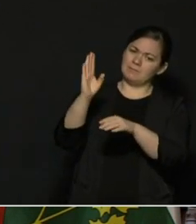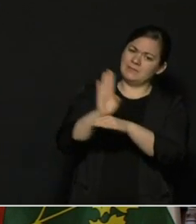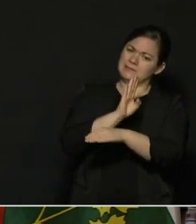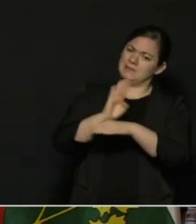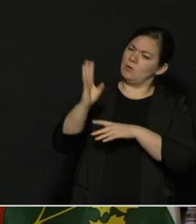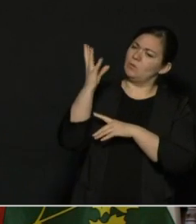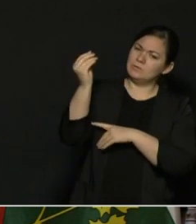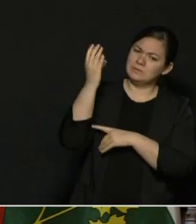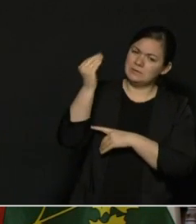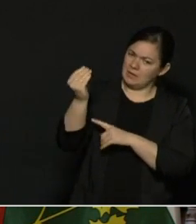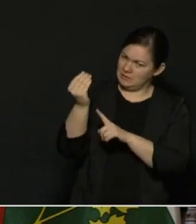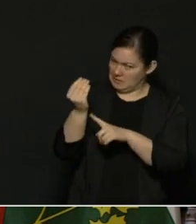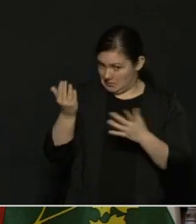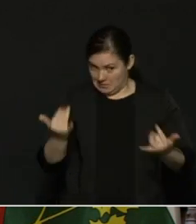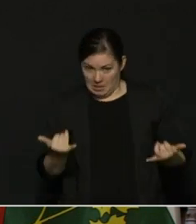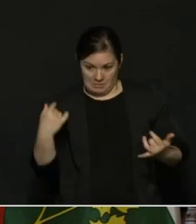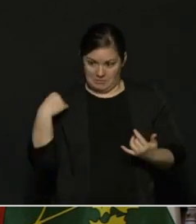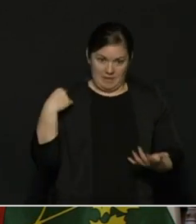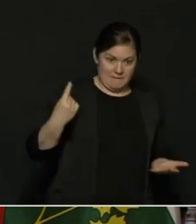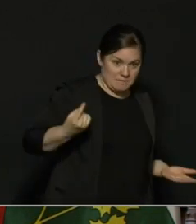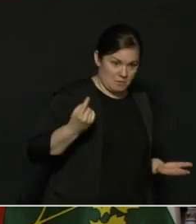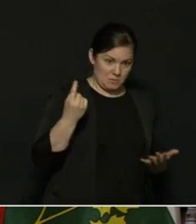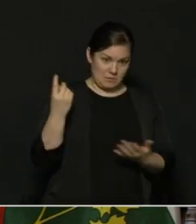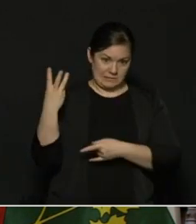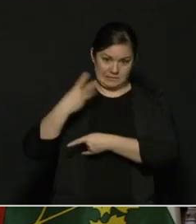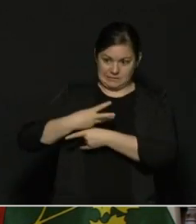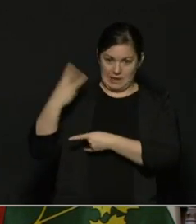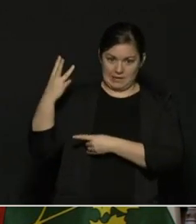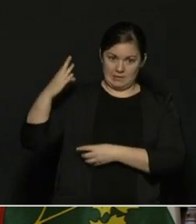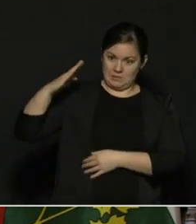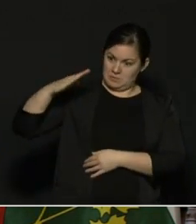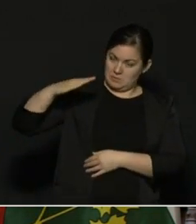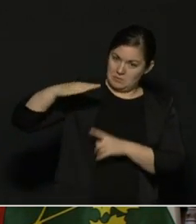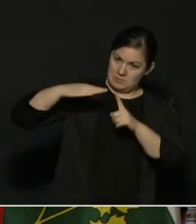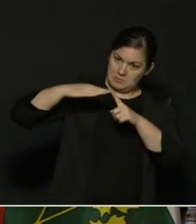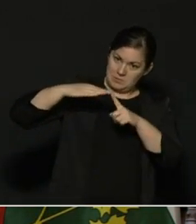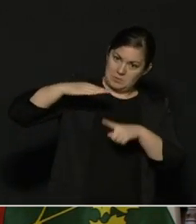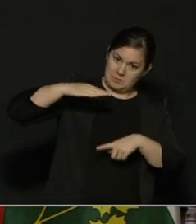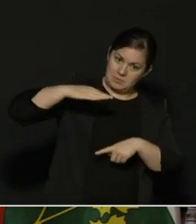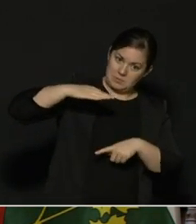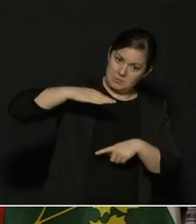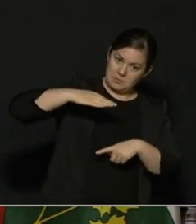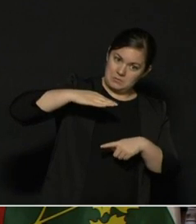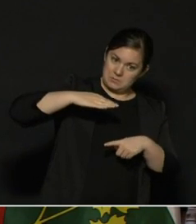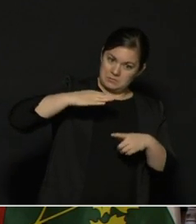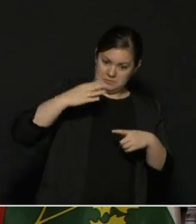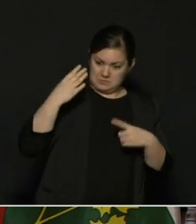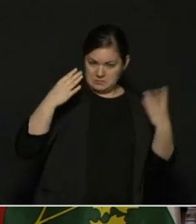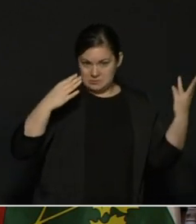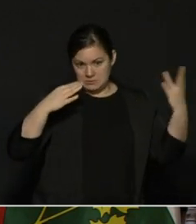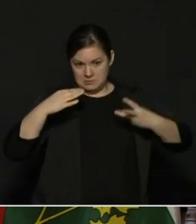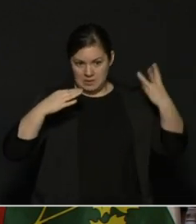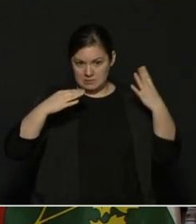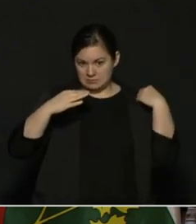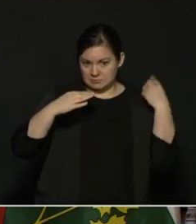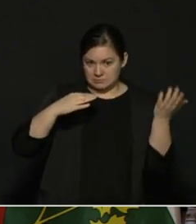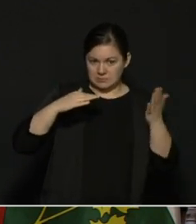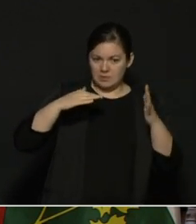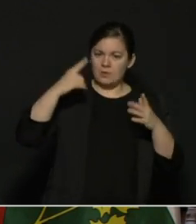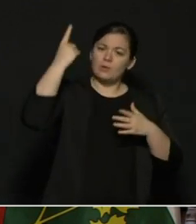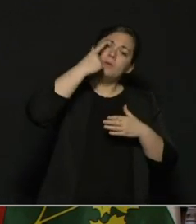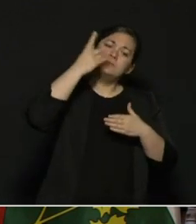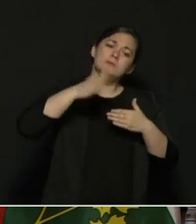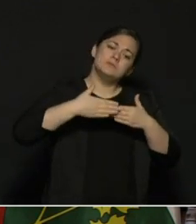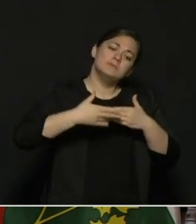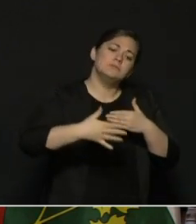6, 7 of a downward trend. What would you be considering? Which industries would you be considering opening up after